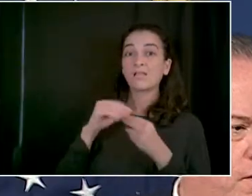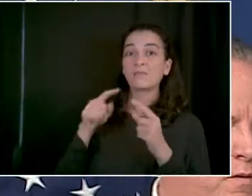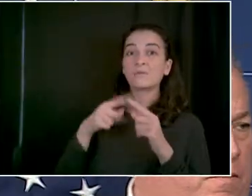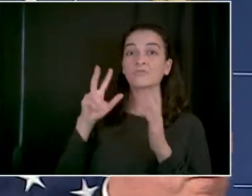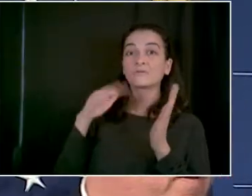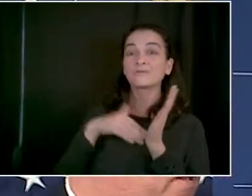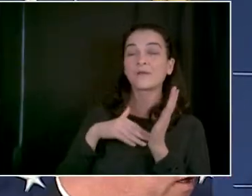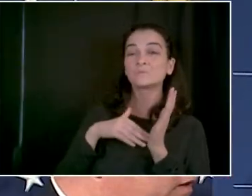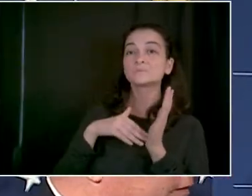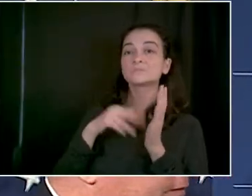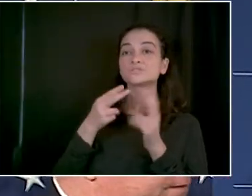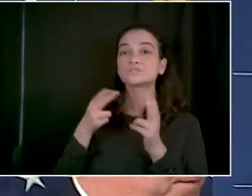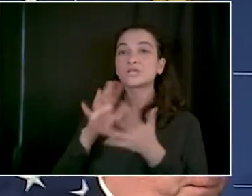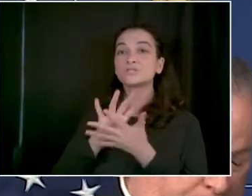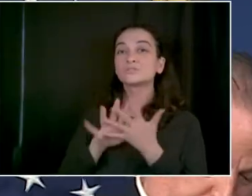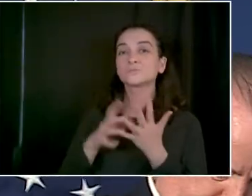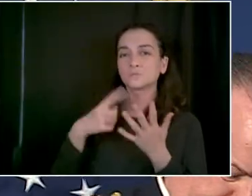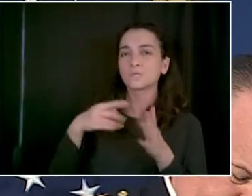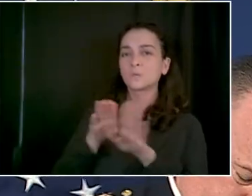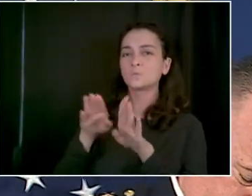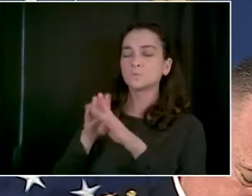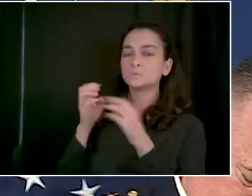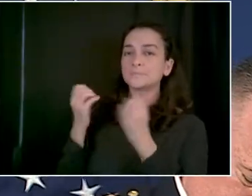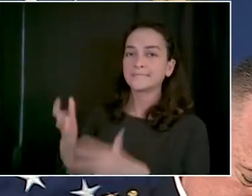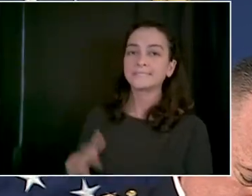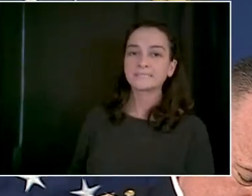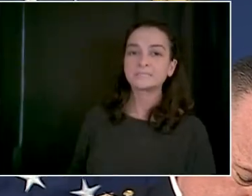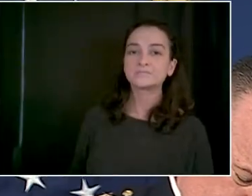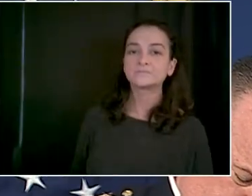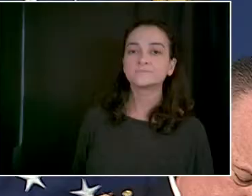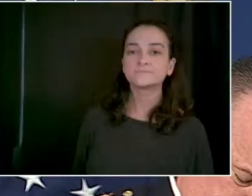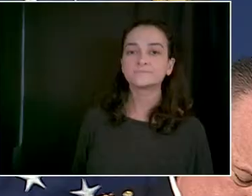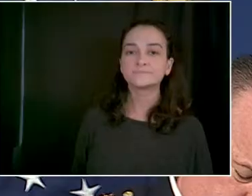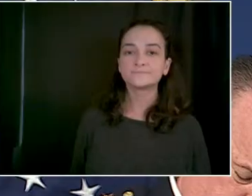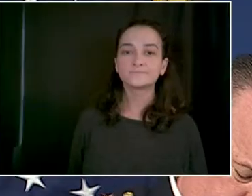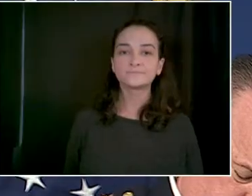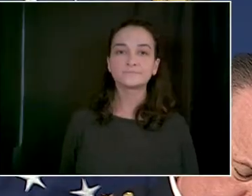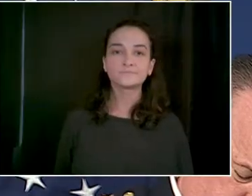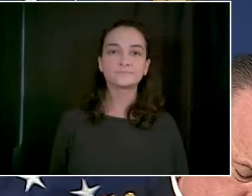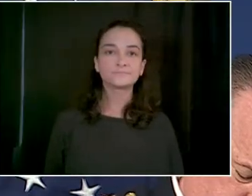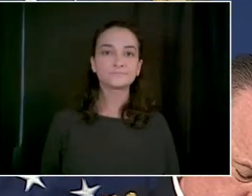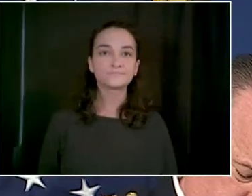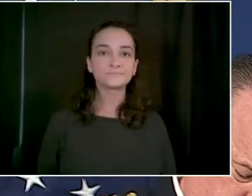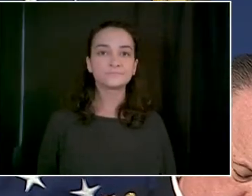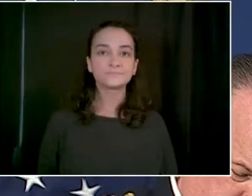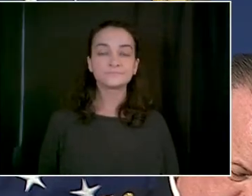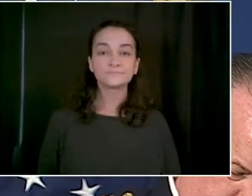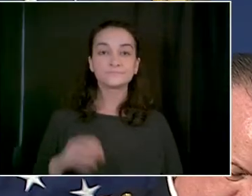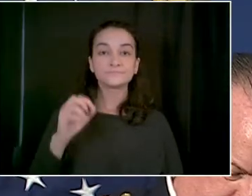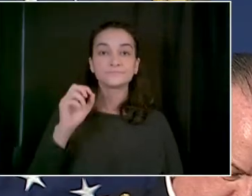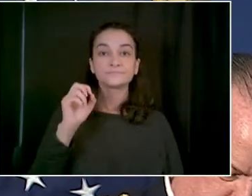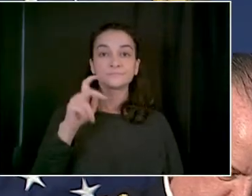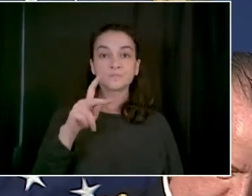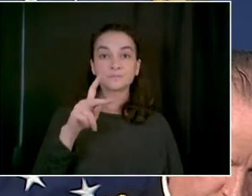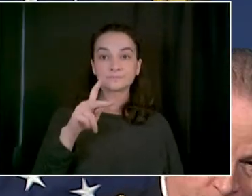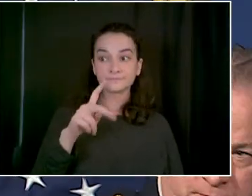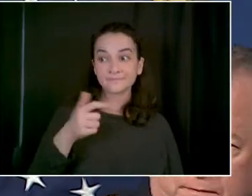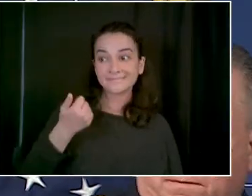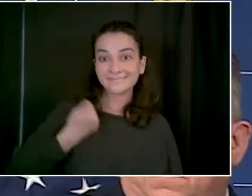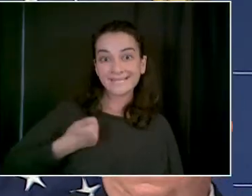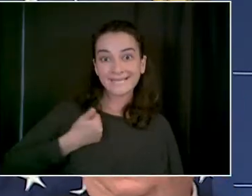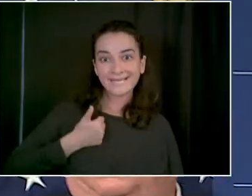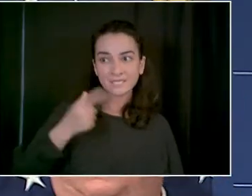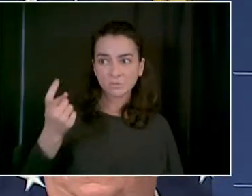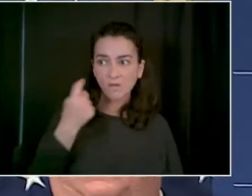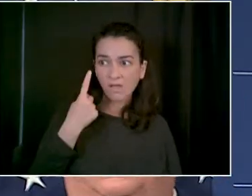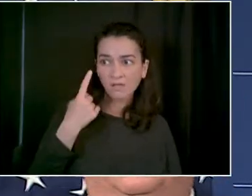Chief Savino add to this, but we've done now a number of gang takedowns in the past year directly focused on